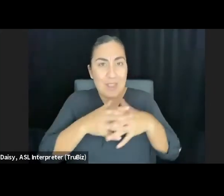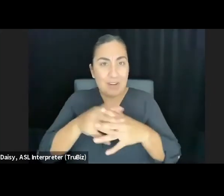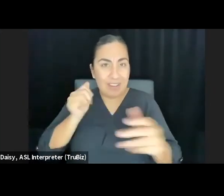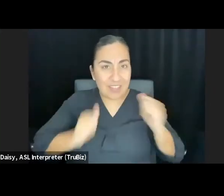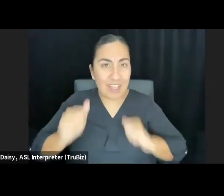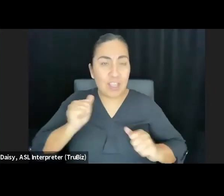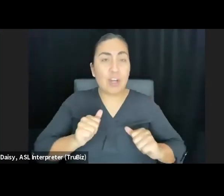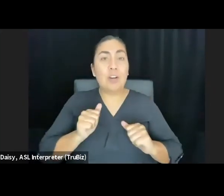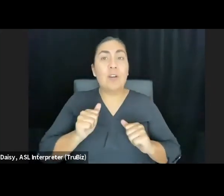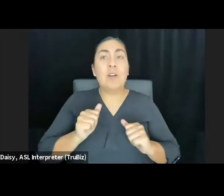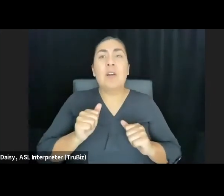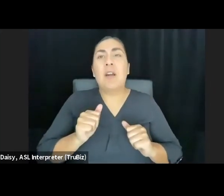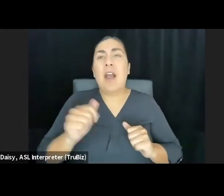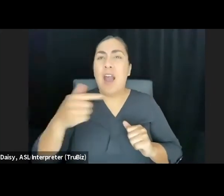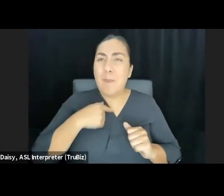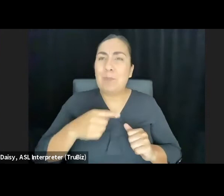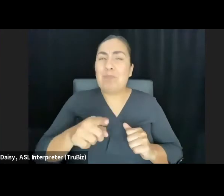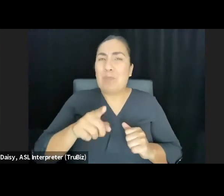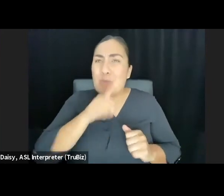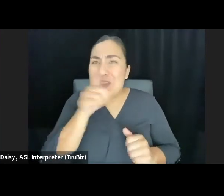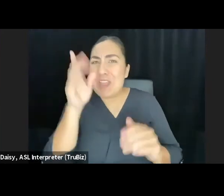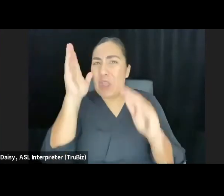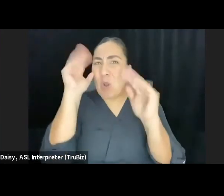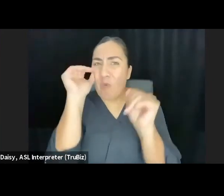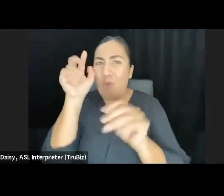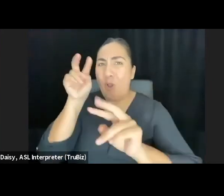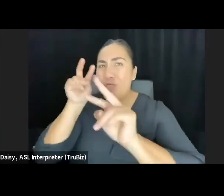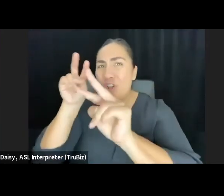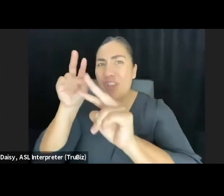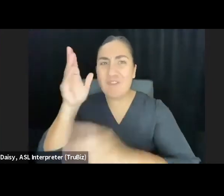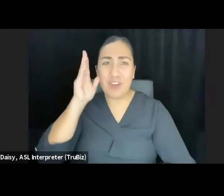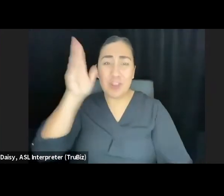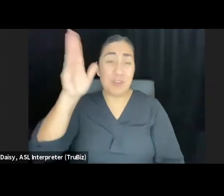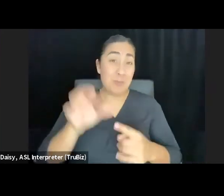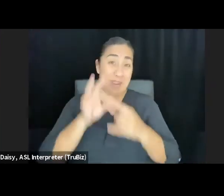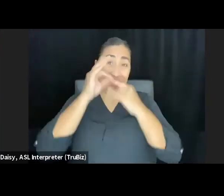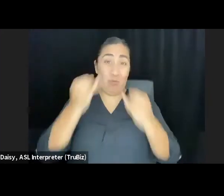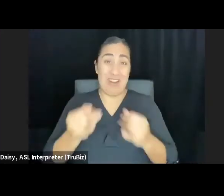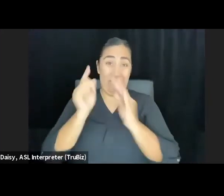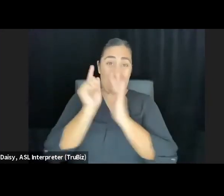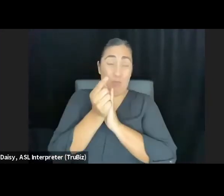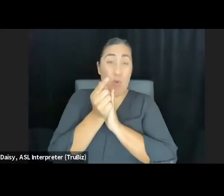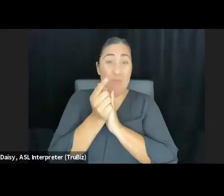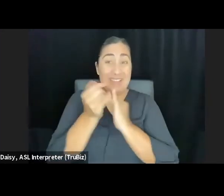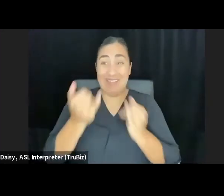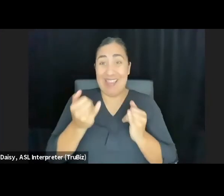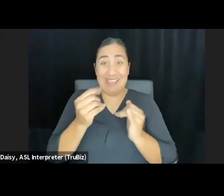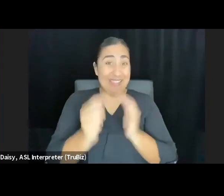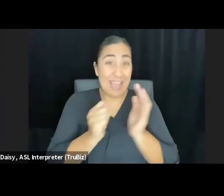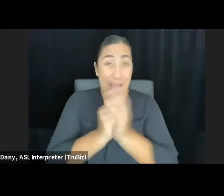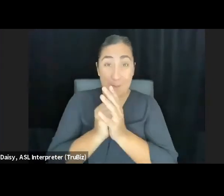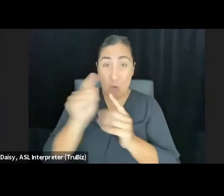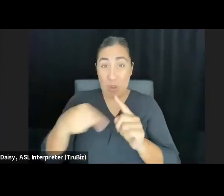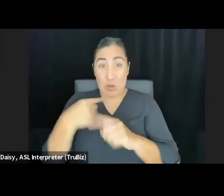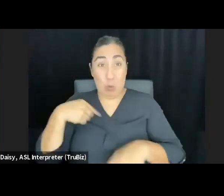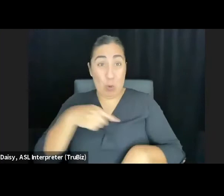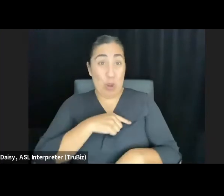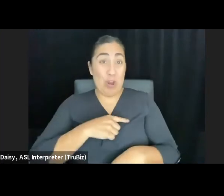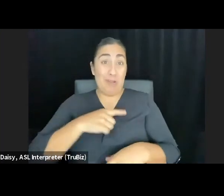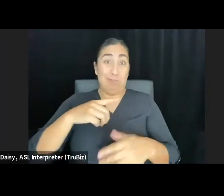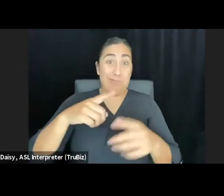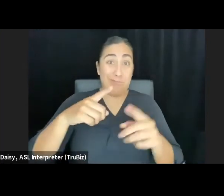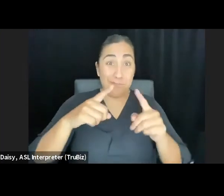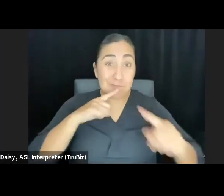theater. I'm really hopeful for the future, especially at this moment in time when we're talking about apocalypses, right? Or we're talking about, you